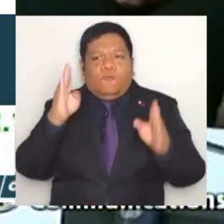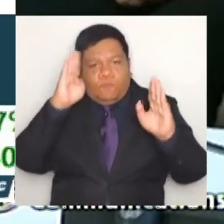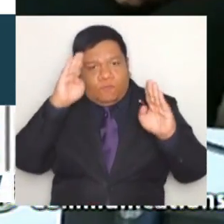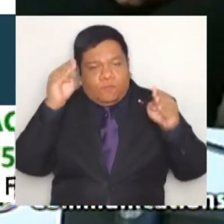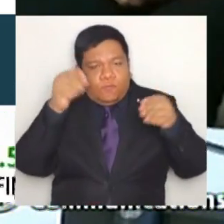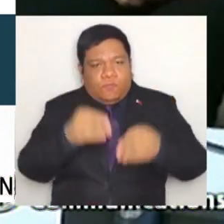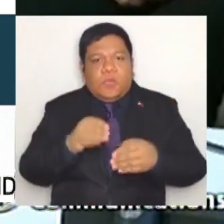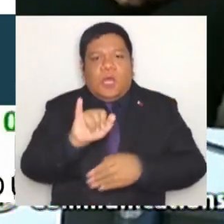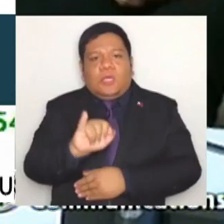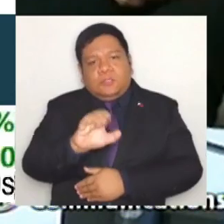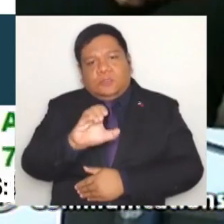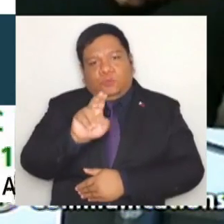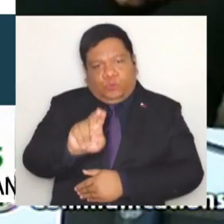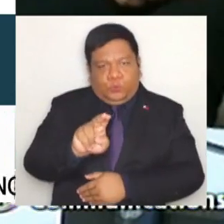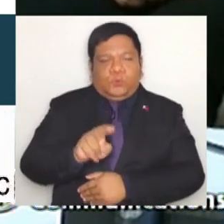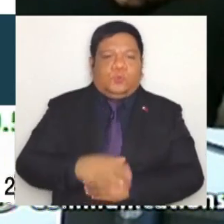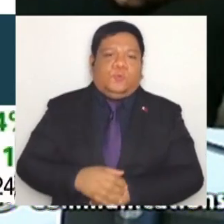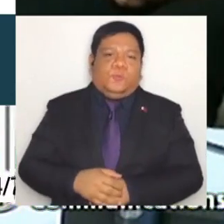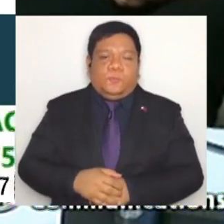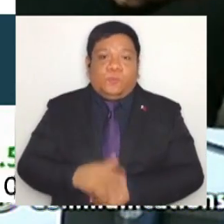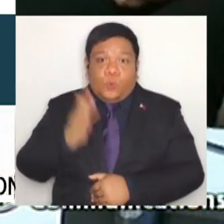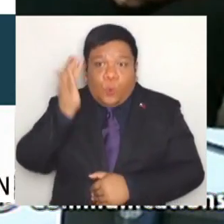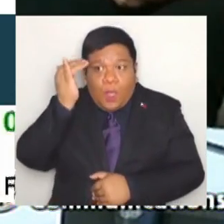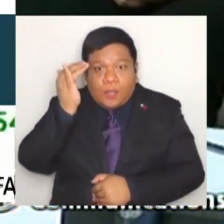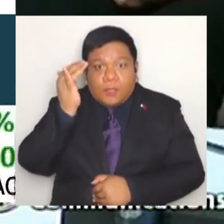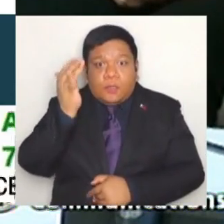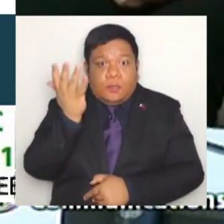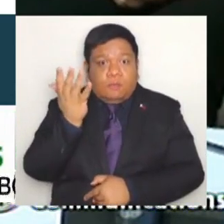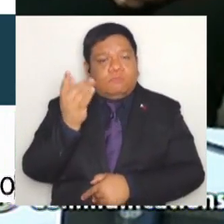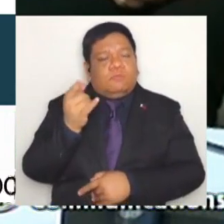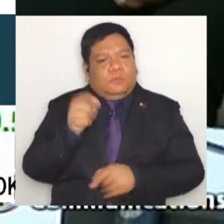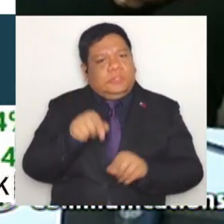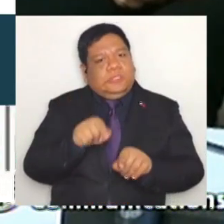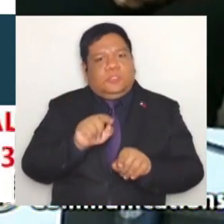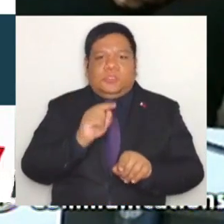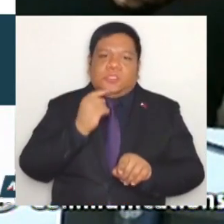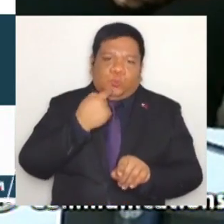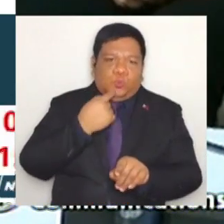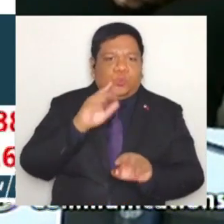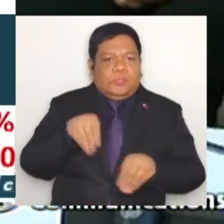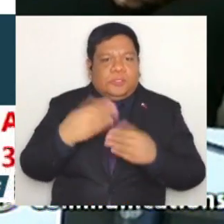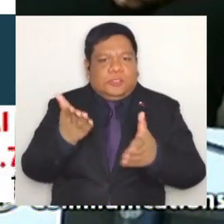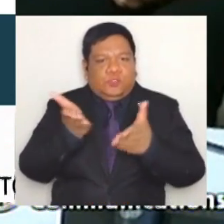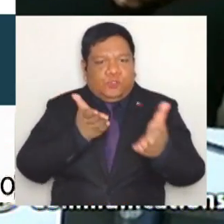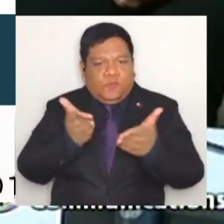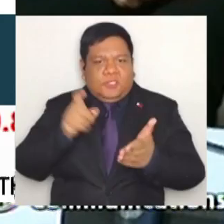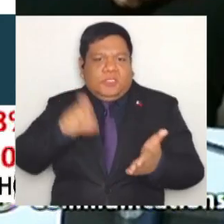intensive care unit beds. Dahil ito po ang serbisyo na talagang